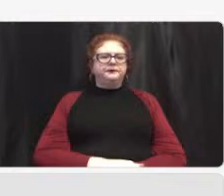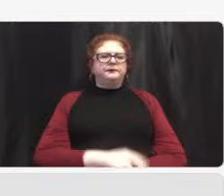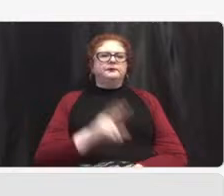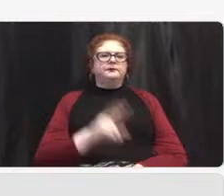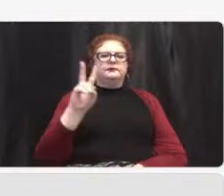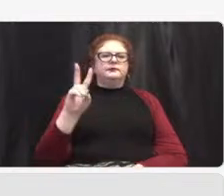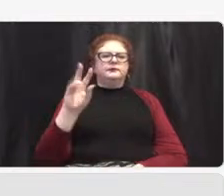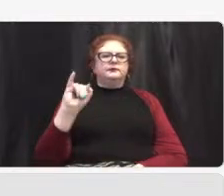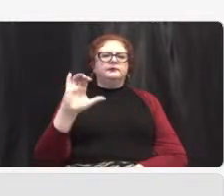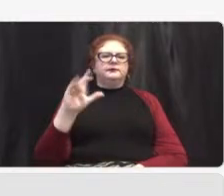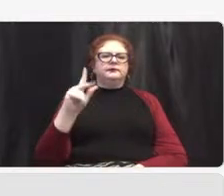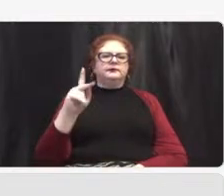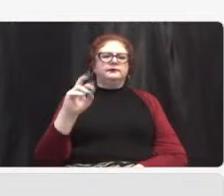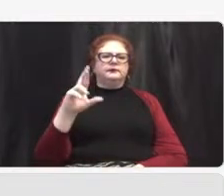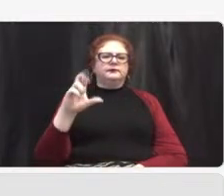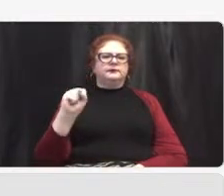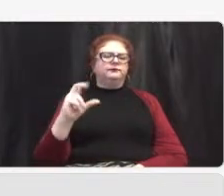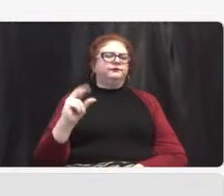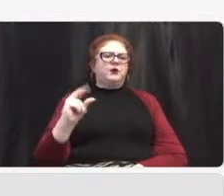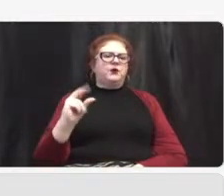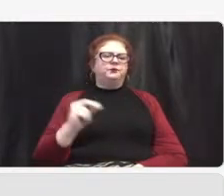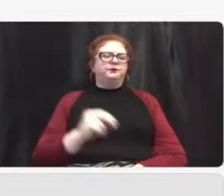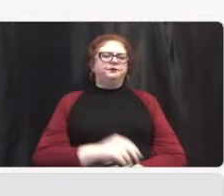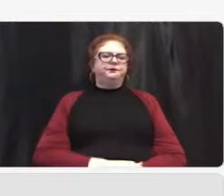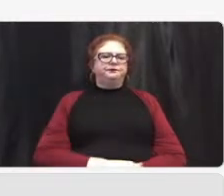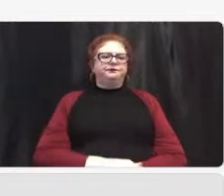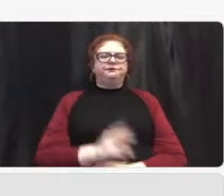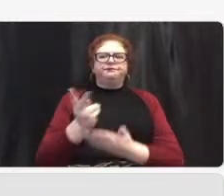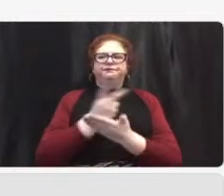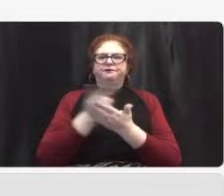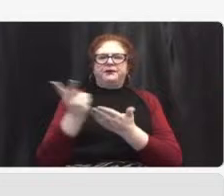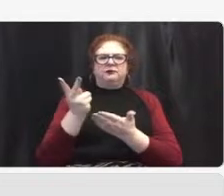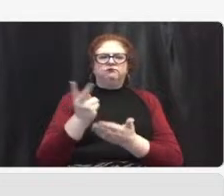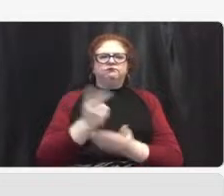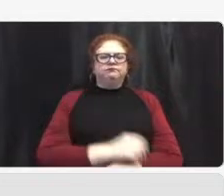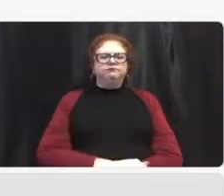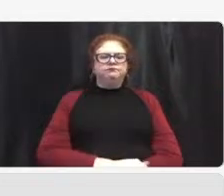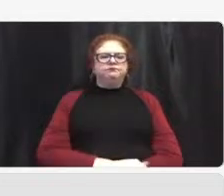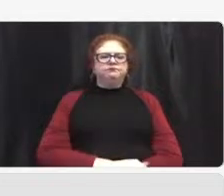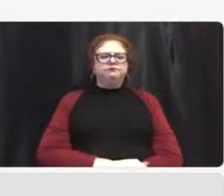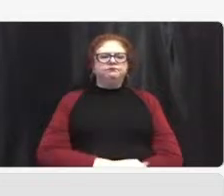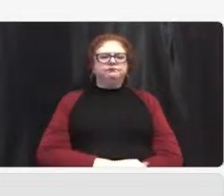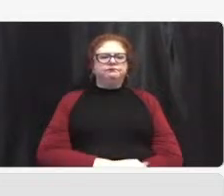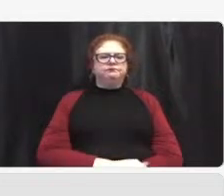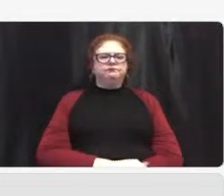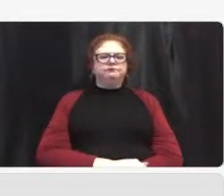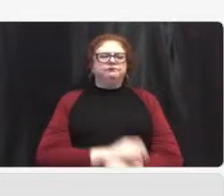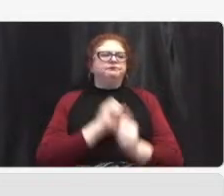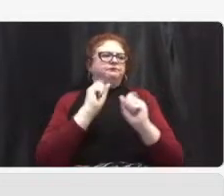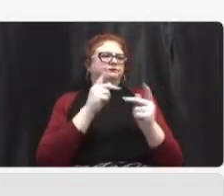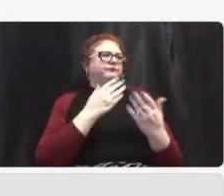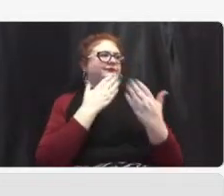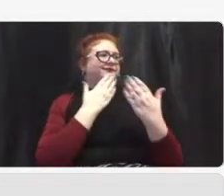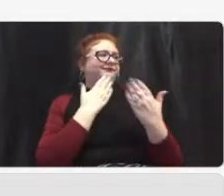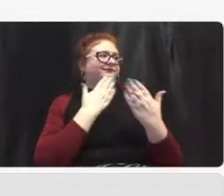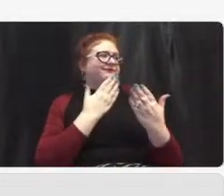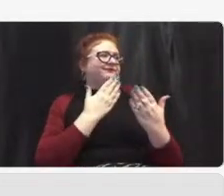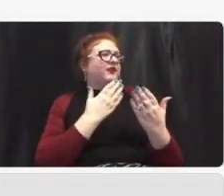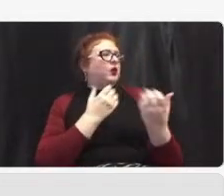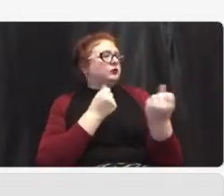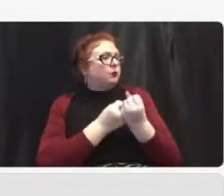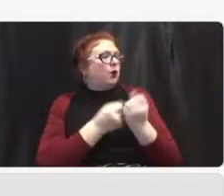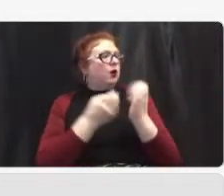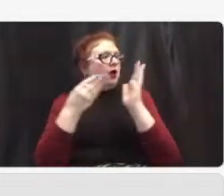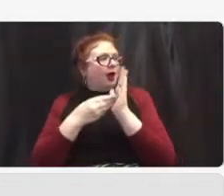And Vickers? No. Motion fails. Thank you very much, applicants and the supporters and